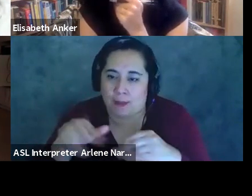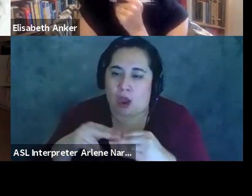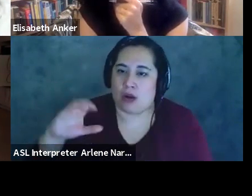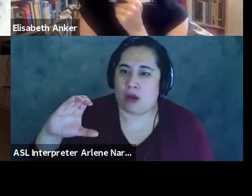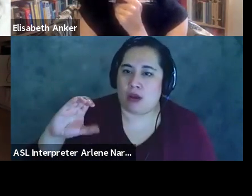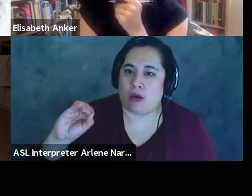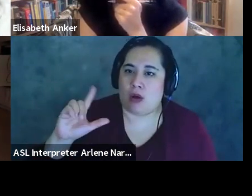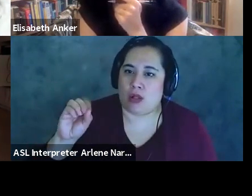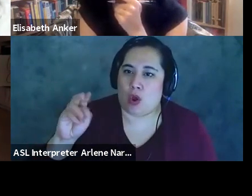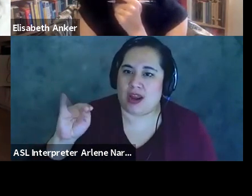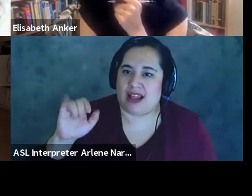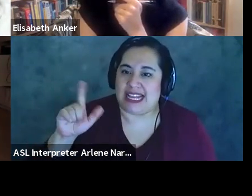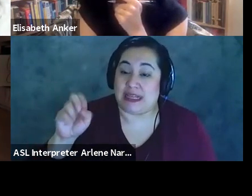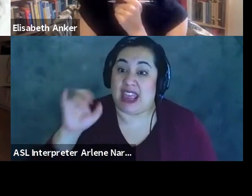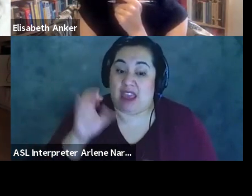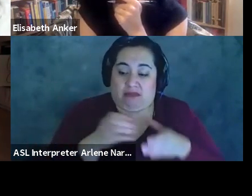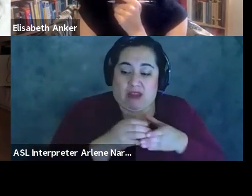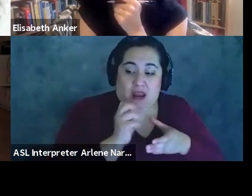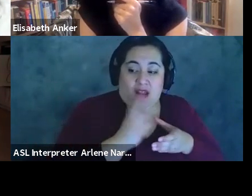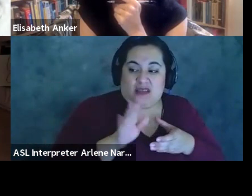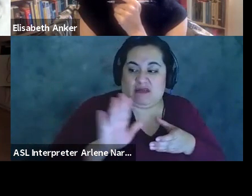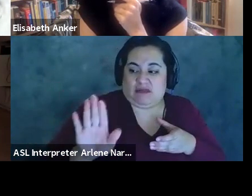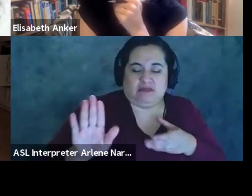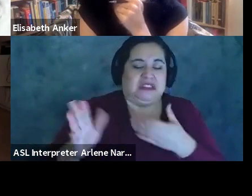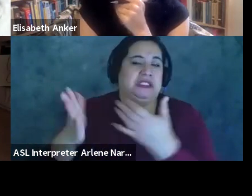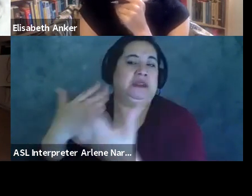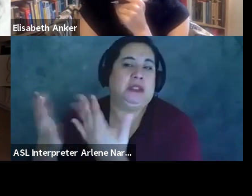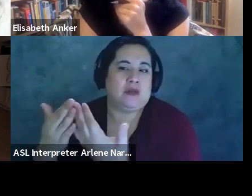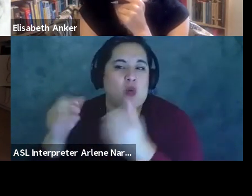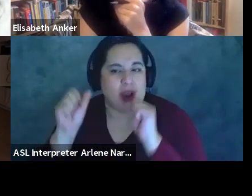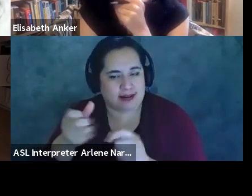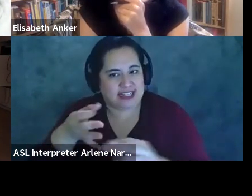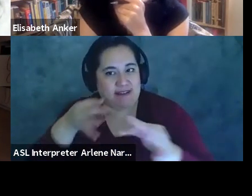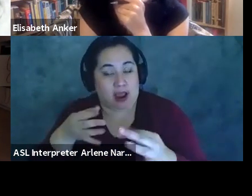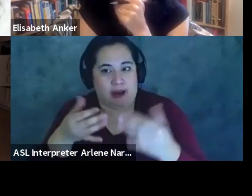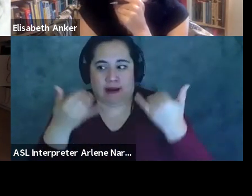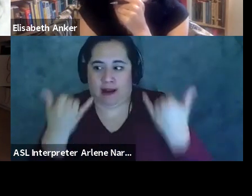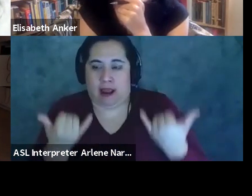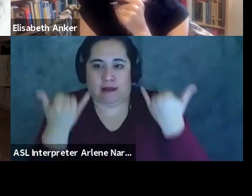one can define modern colonialism as one way in which